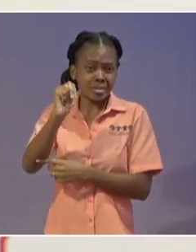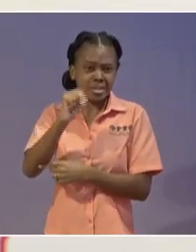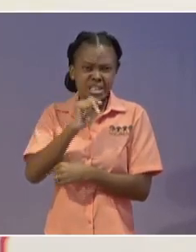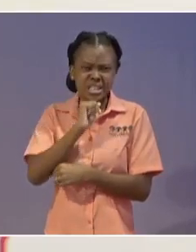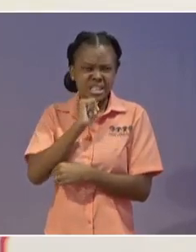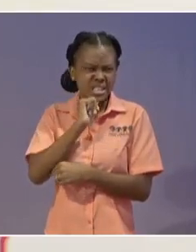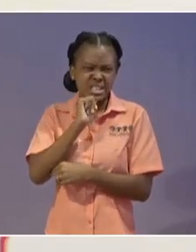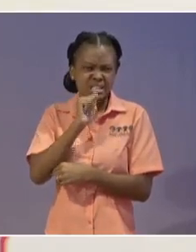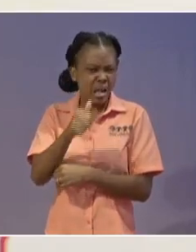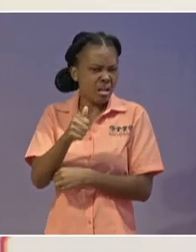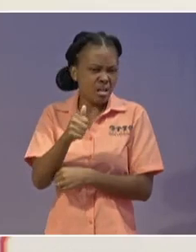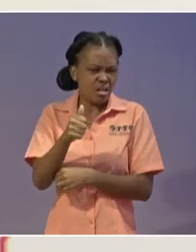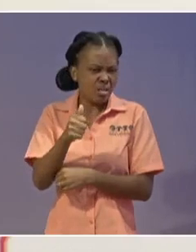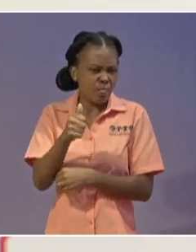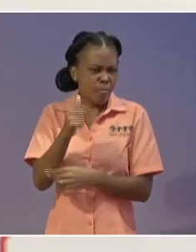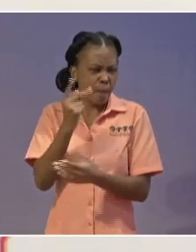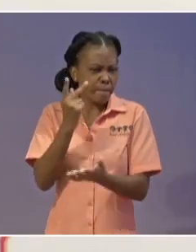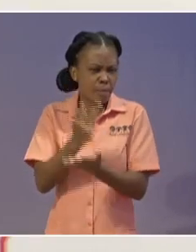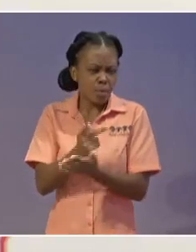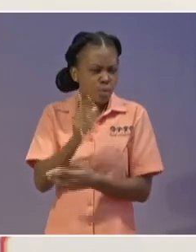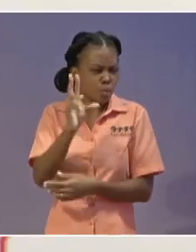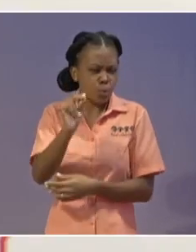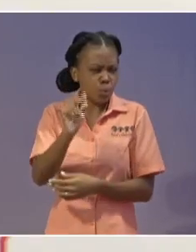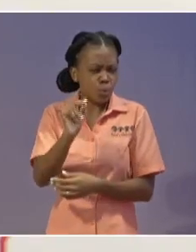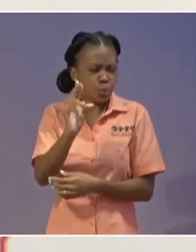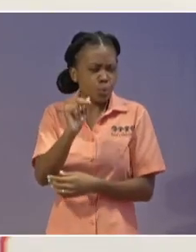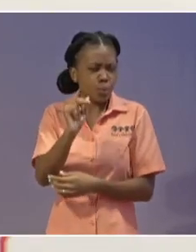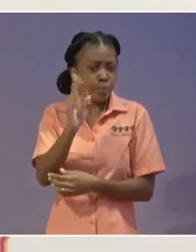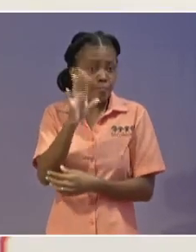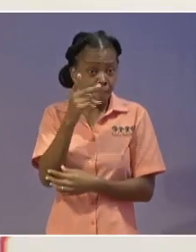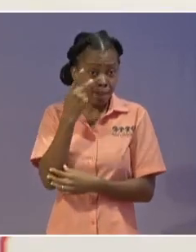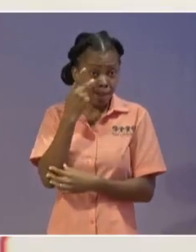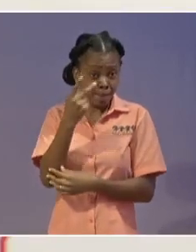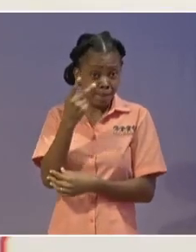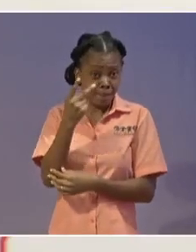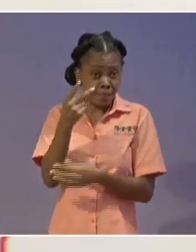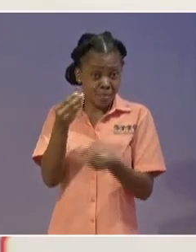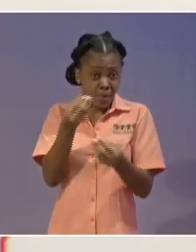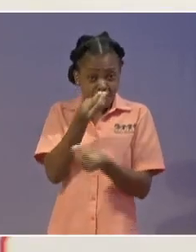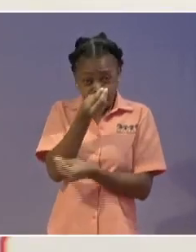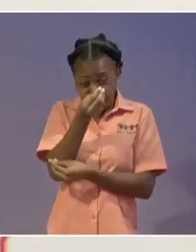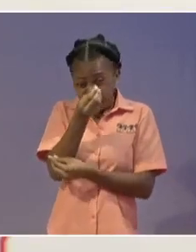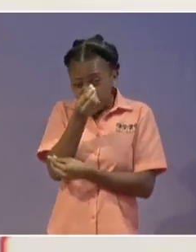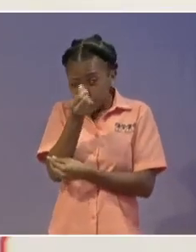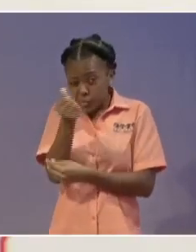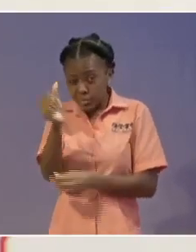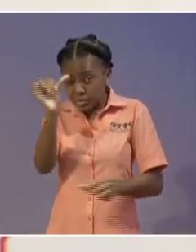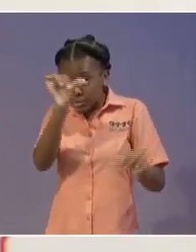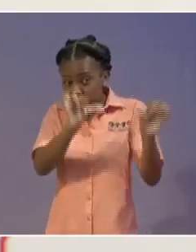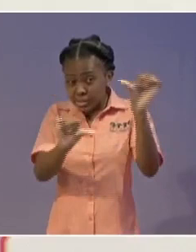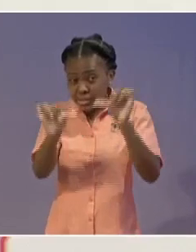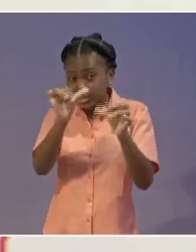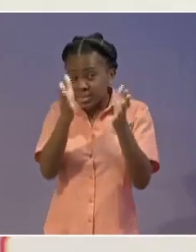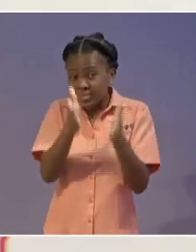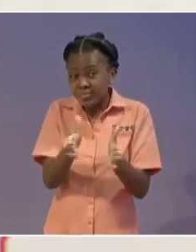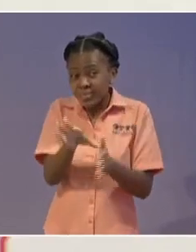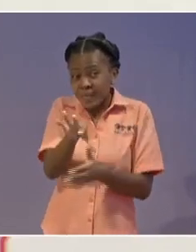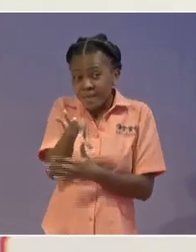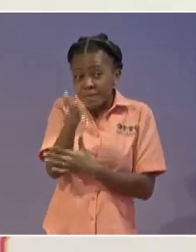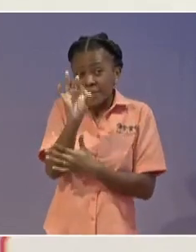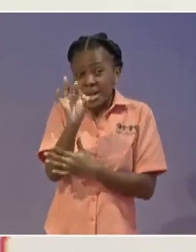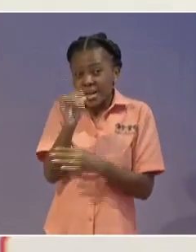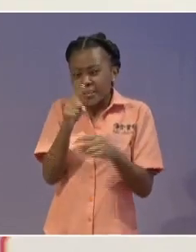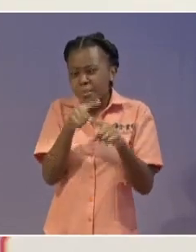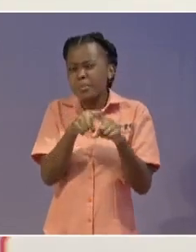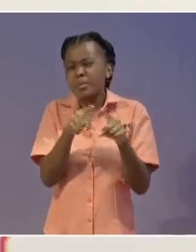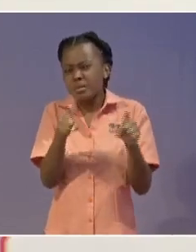it was reviewed by a few scientists. Lots of the other ones from CDC, etc., have said that it's actually a contaminant.